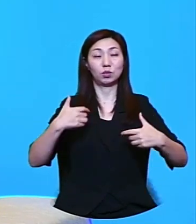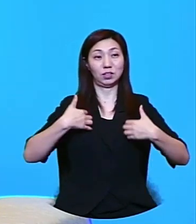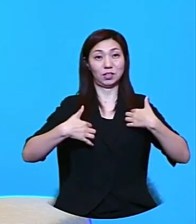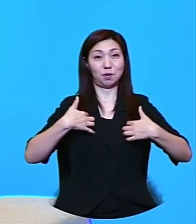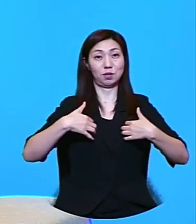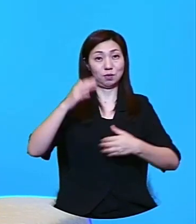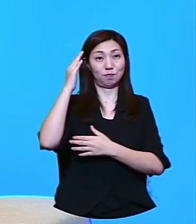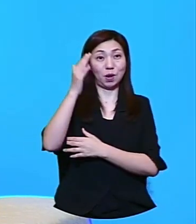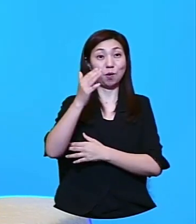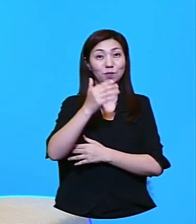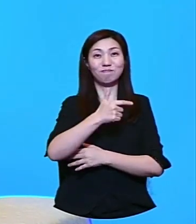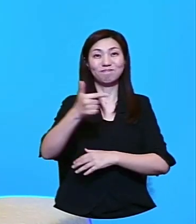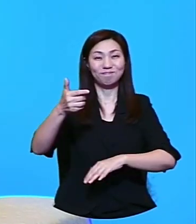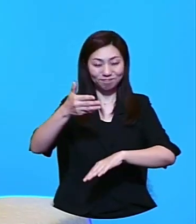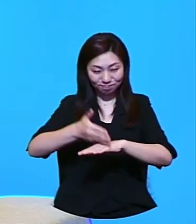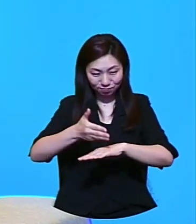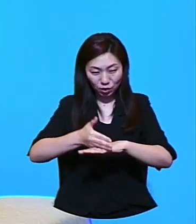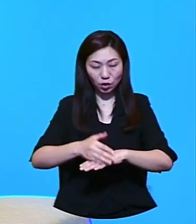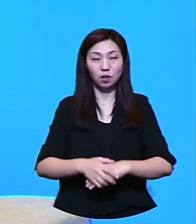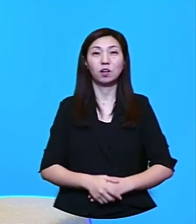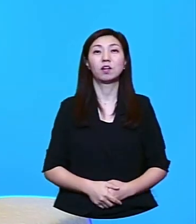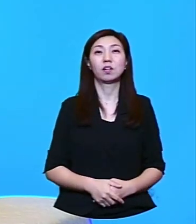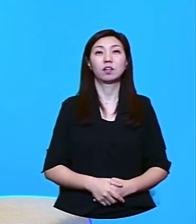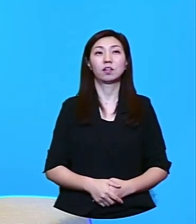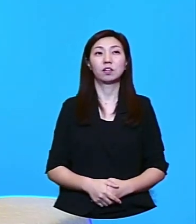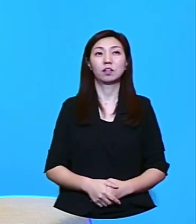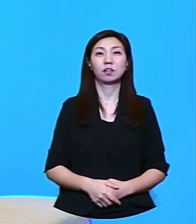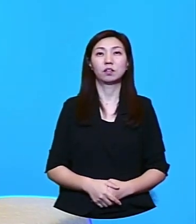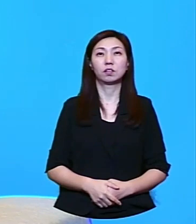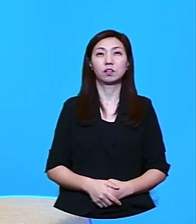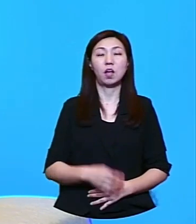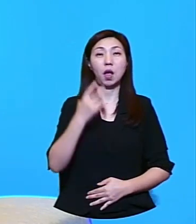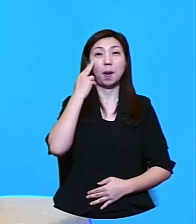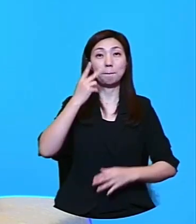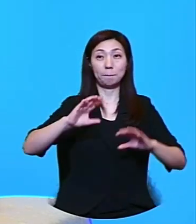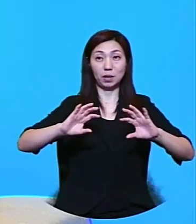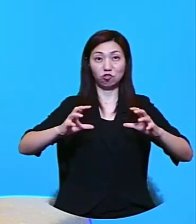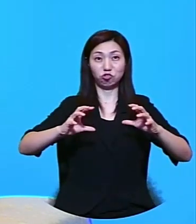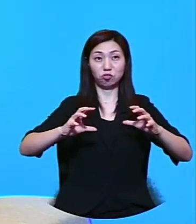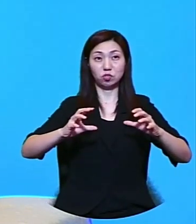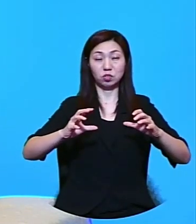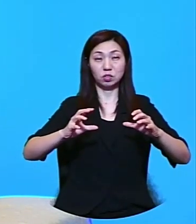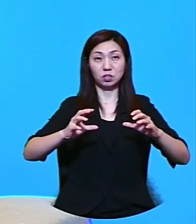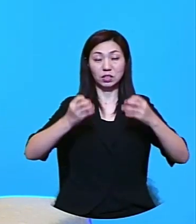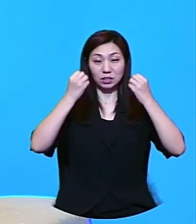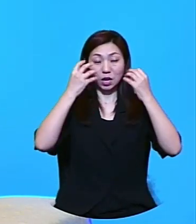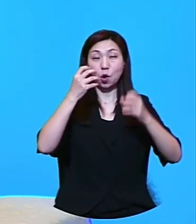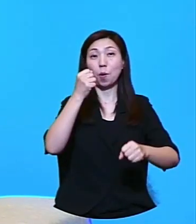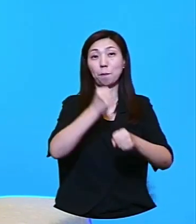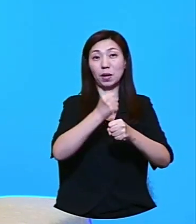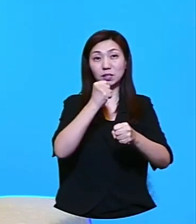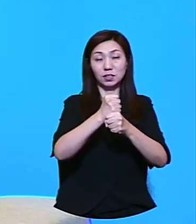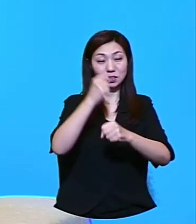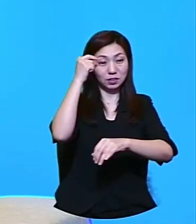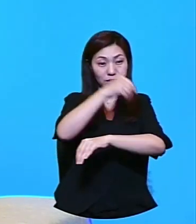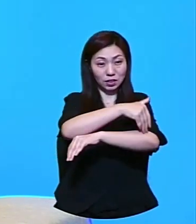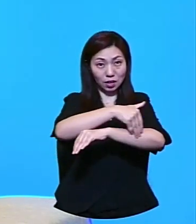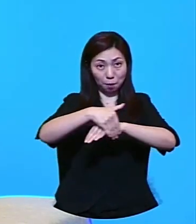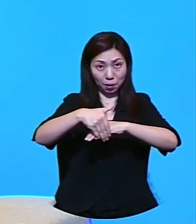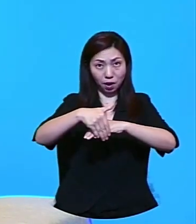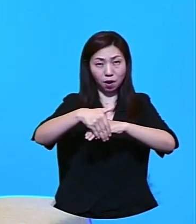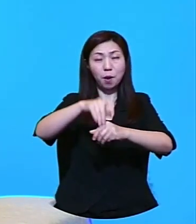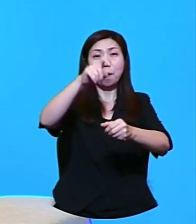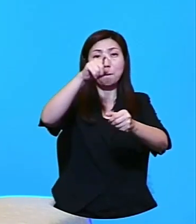toolkits and the strategy in our discussion session. By the way, we are flooded with many